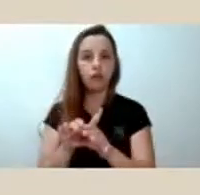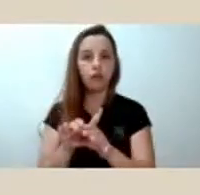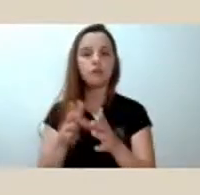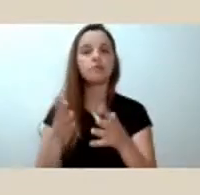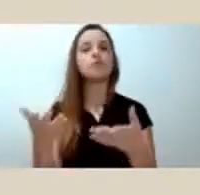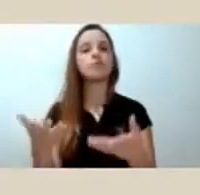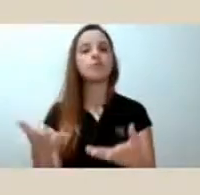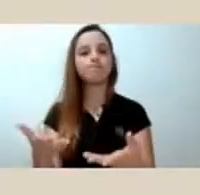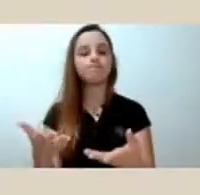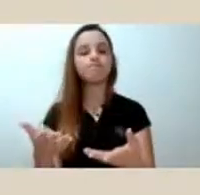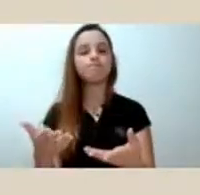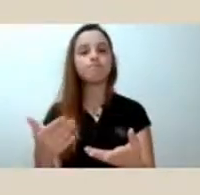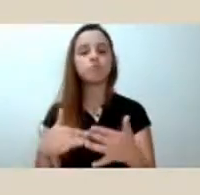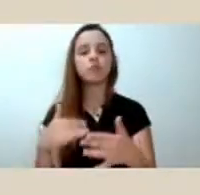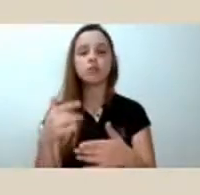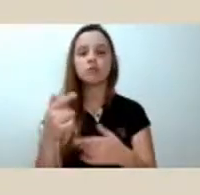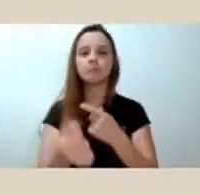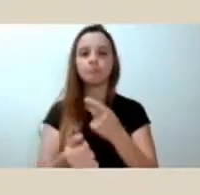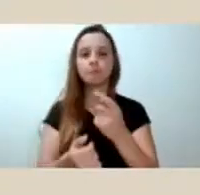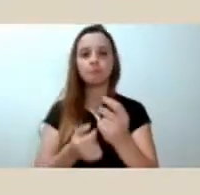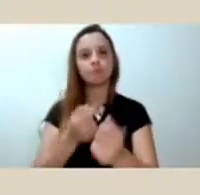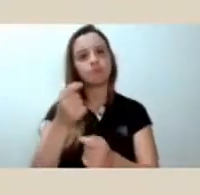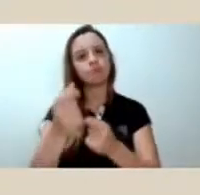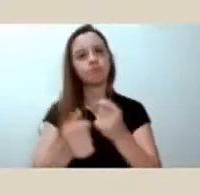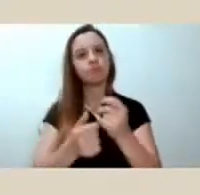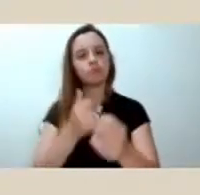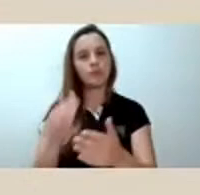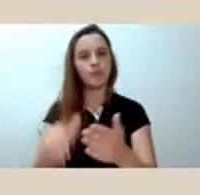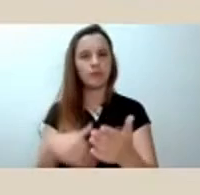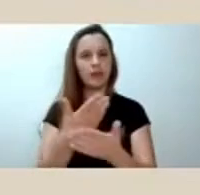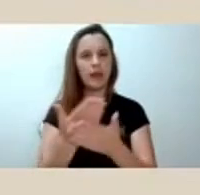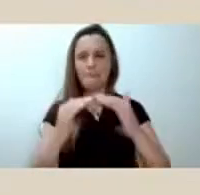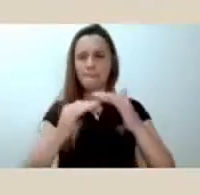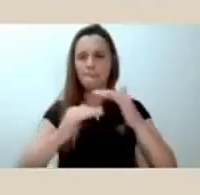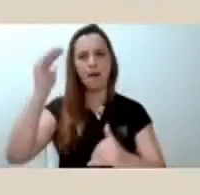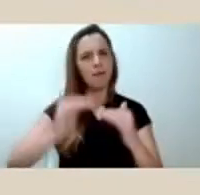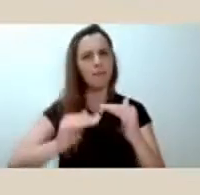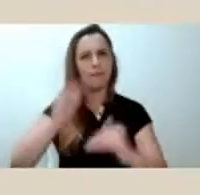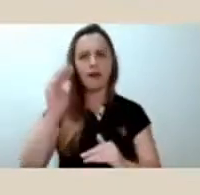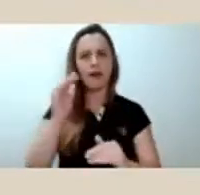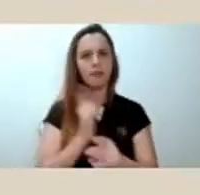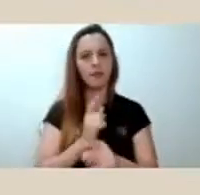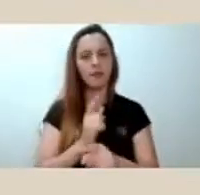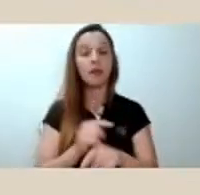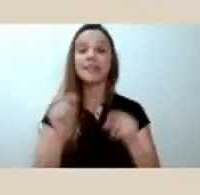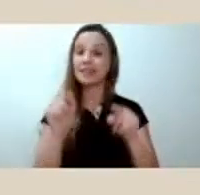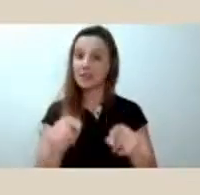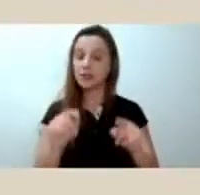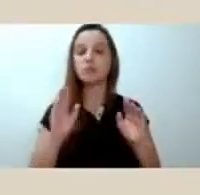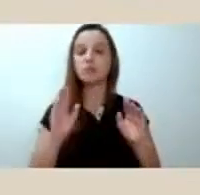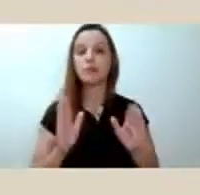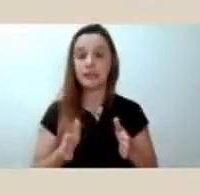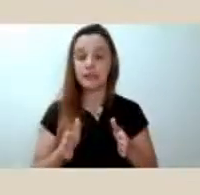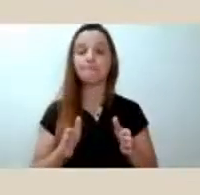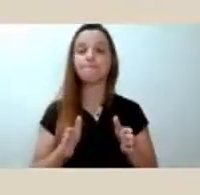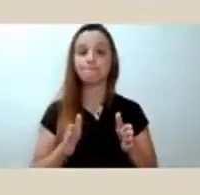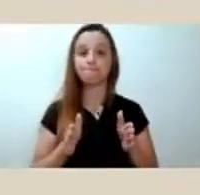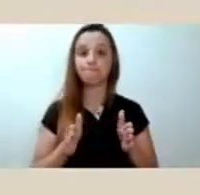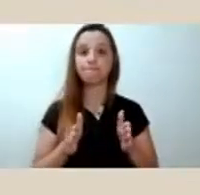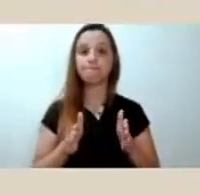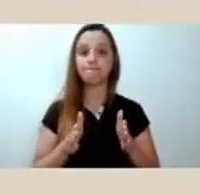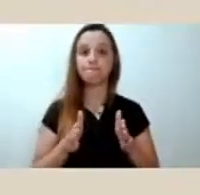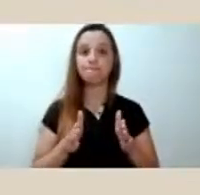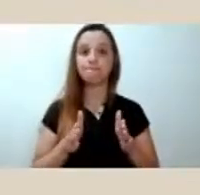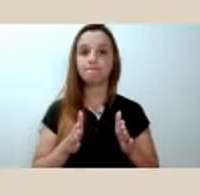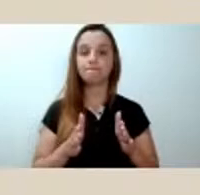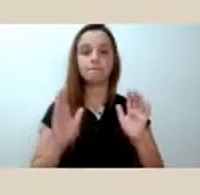that lead to larger and larger disparities. And those also need to be addressed on a